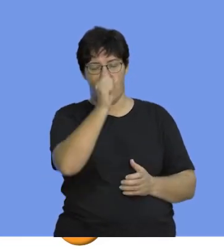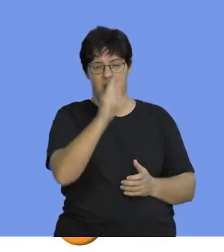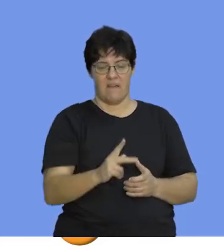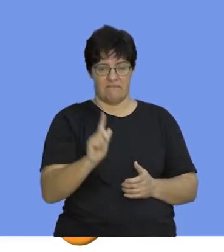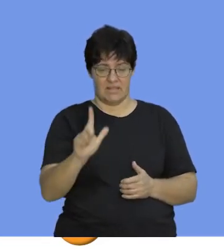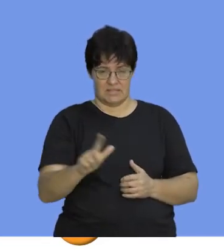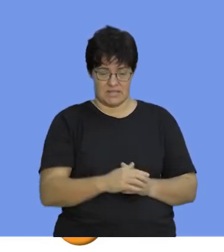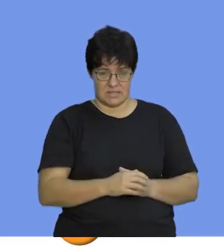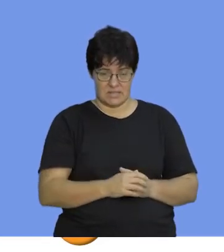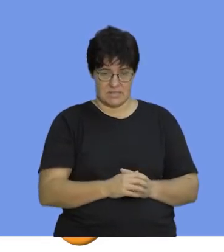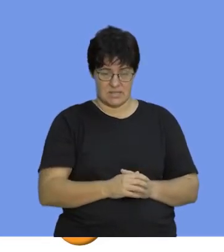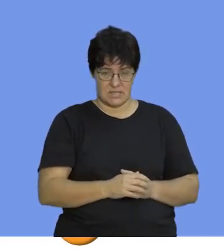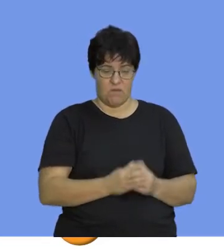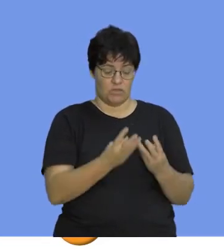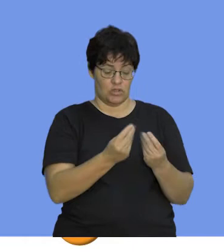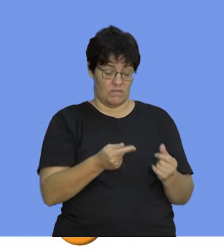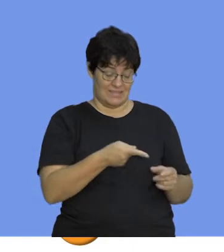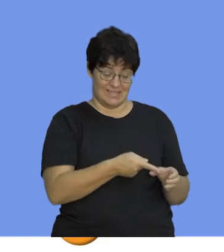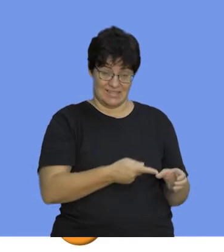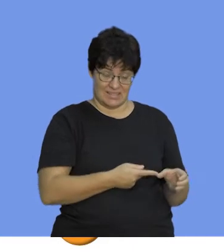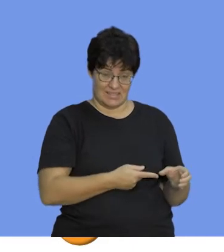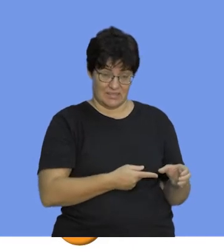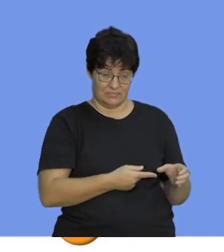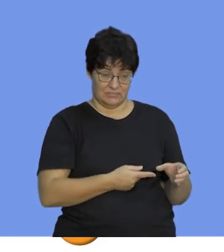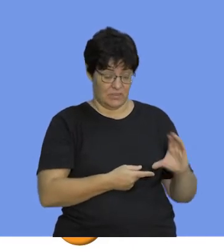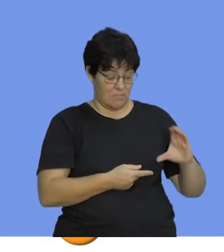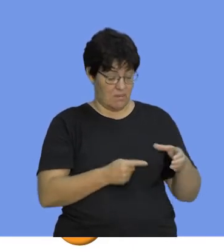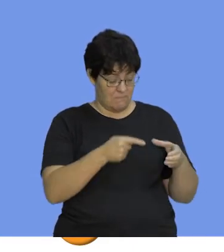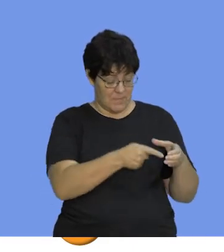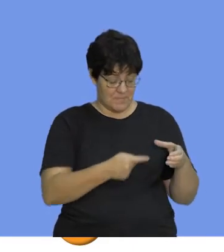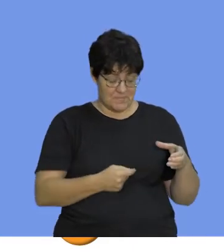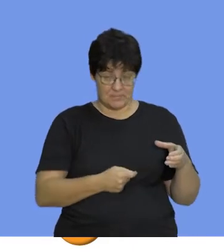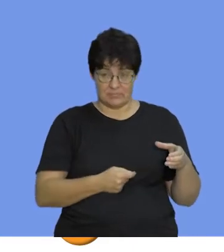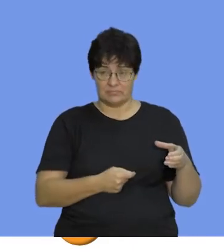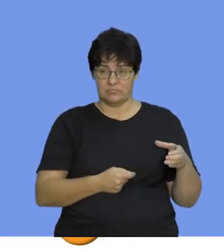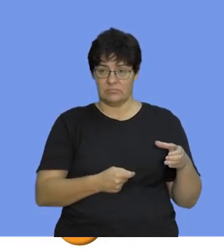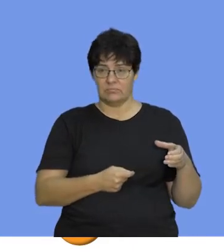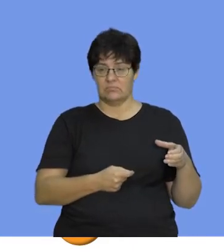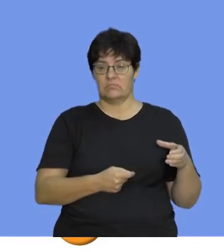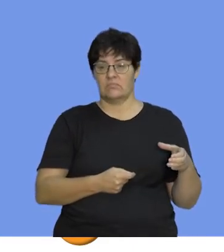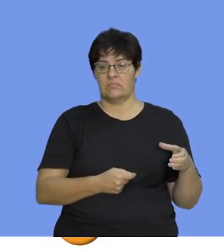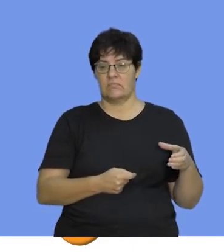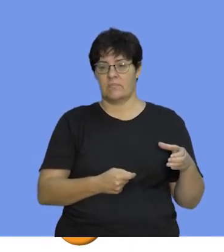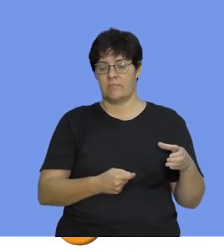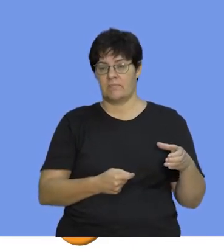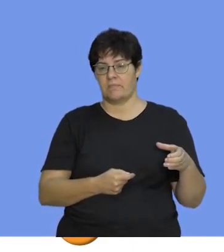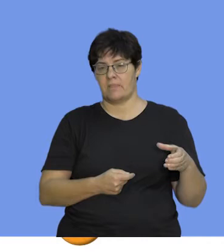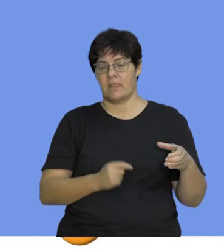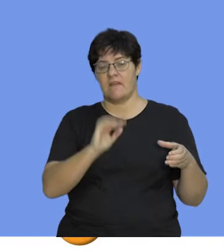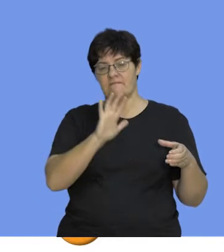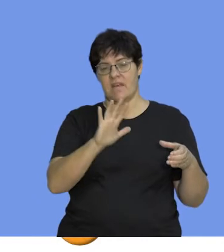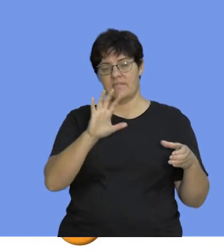volume of solvent, okay? That's half a liter, and immediately you have half a liter. What do you have? It's